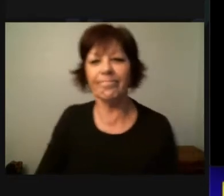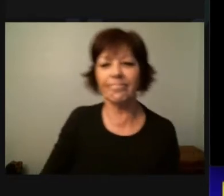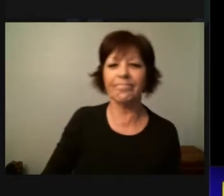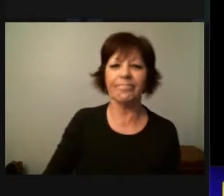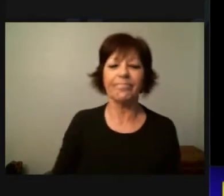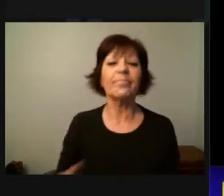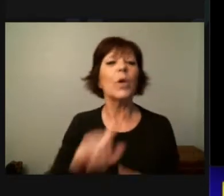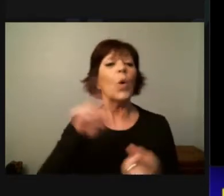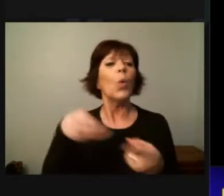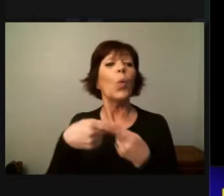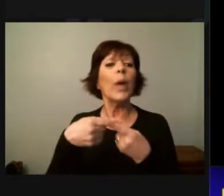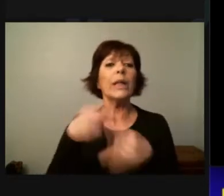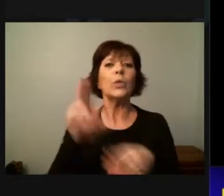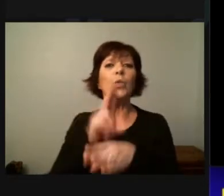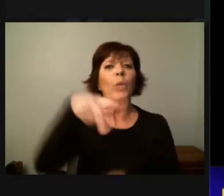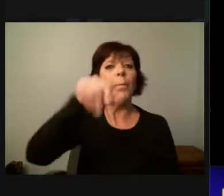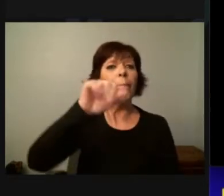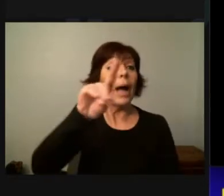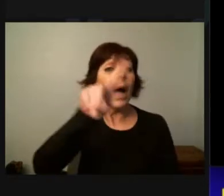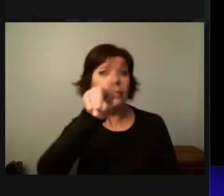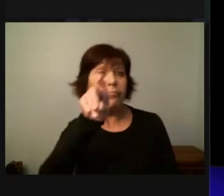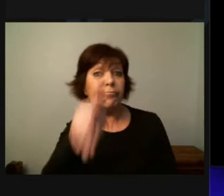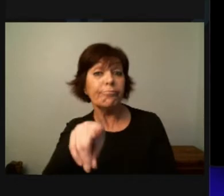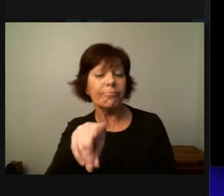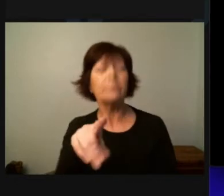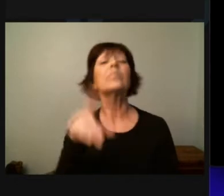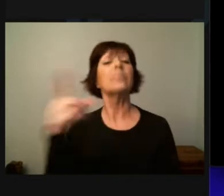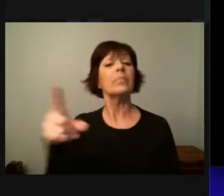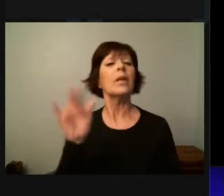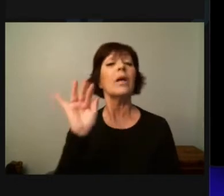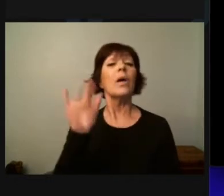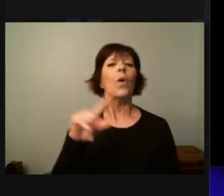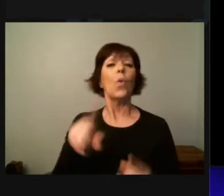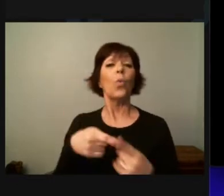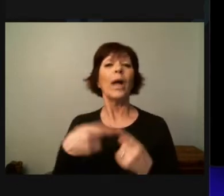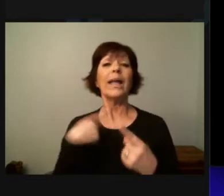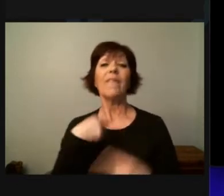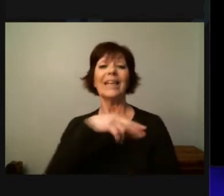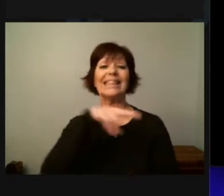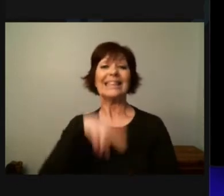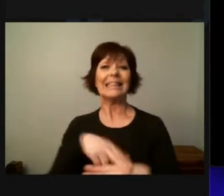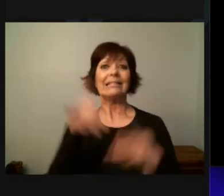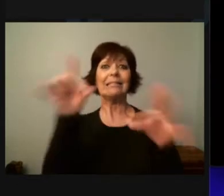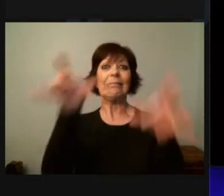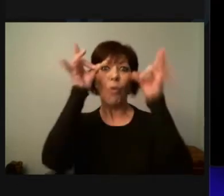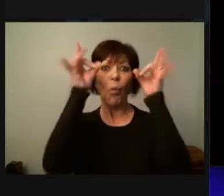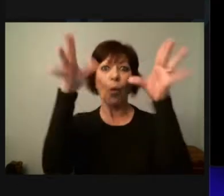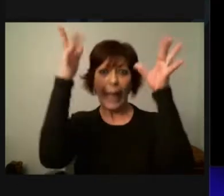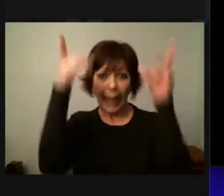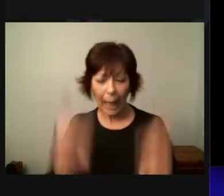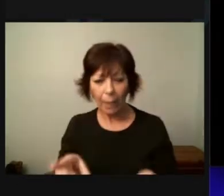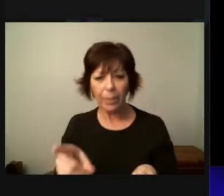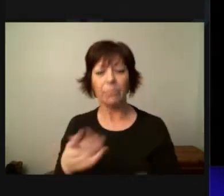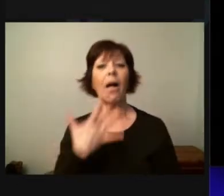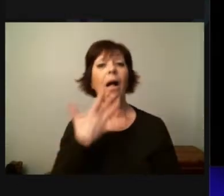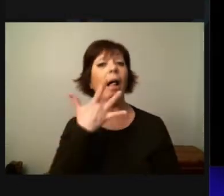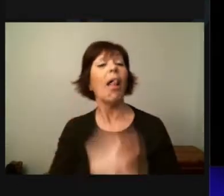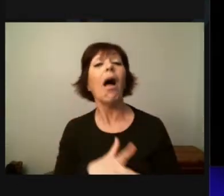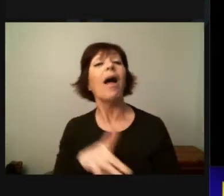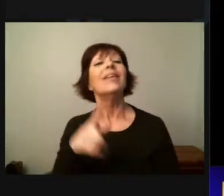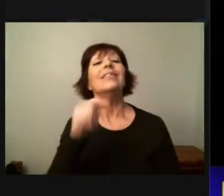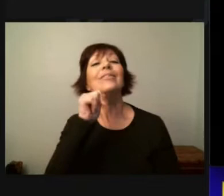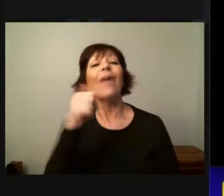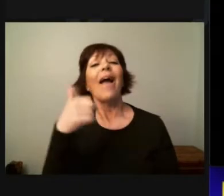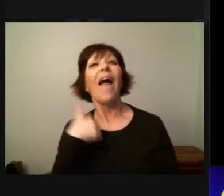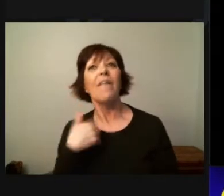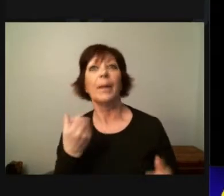And when is a pod activated? Pods are activated when we have a natural disaster. Fortunately for us, we don't have